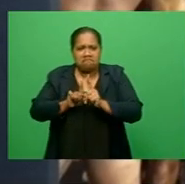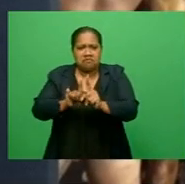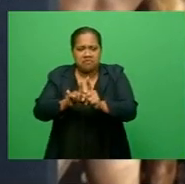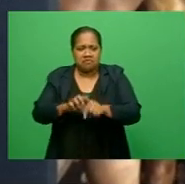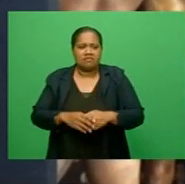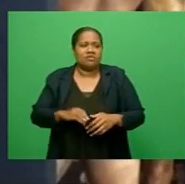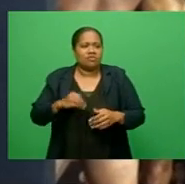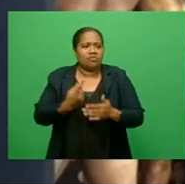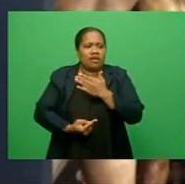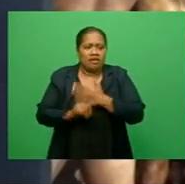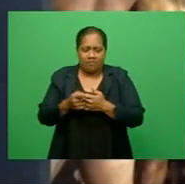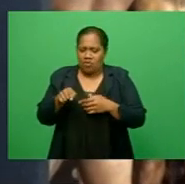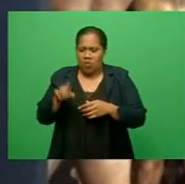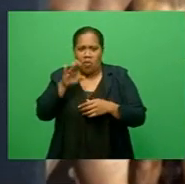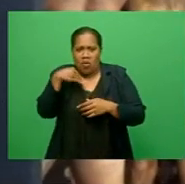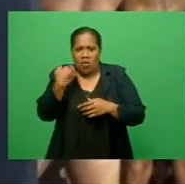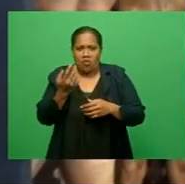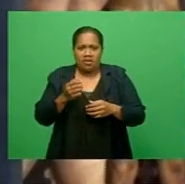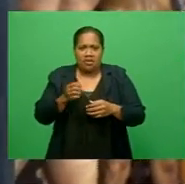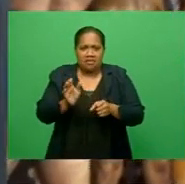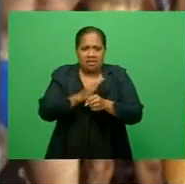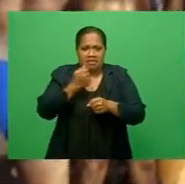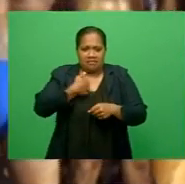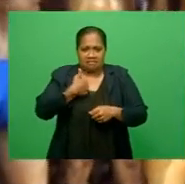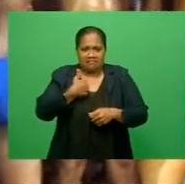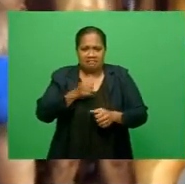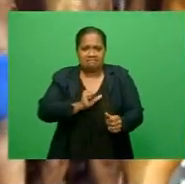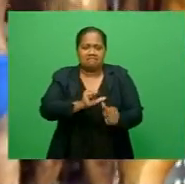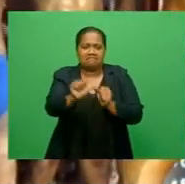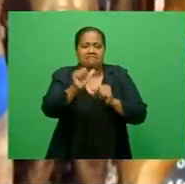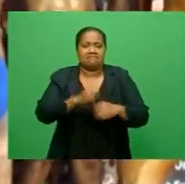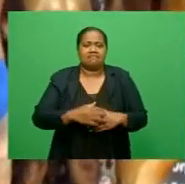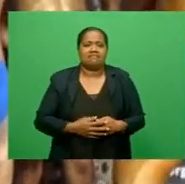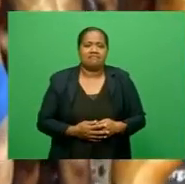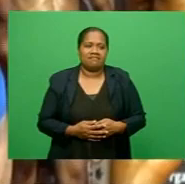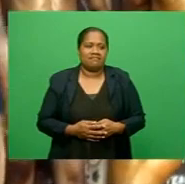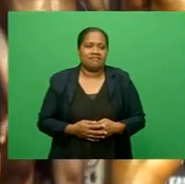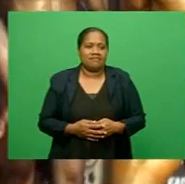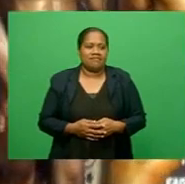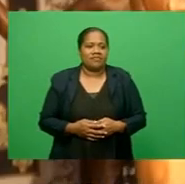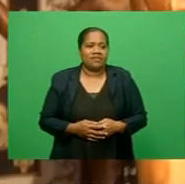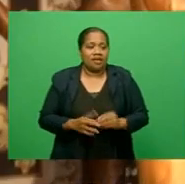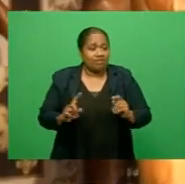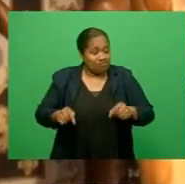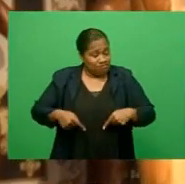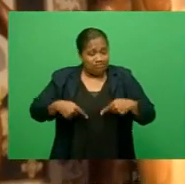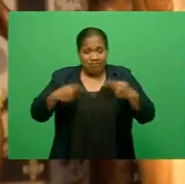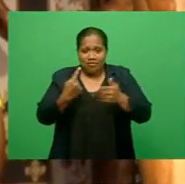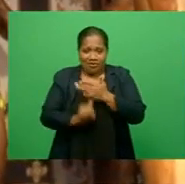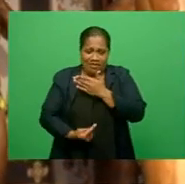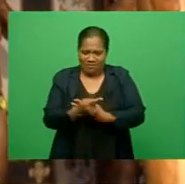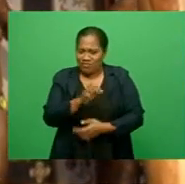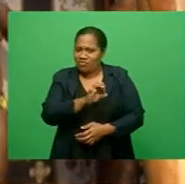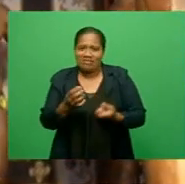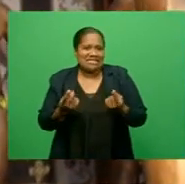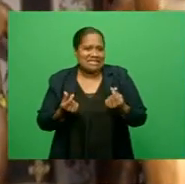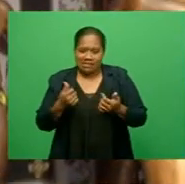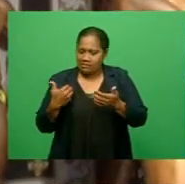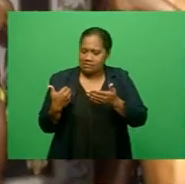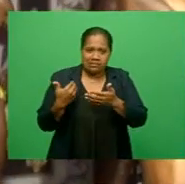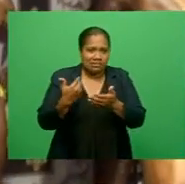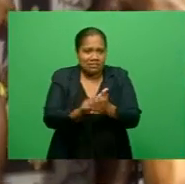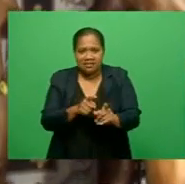me every year. Without him, I wouldn't be where I am today. Competition hasn't been easy throughout the years, with new blood